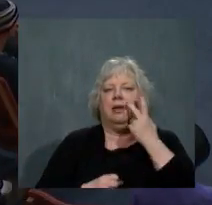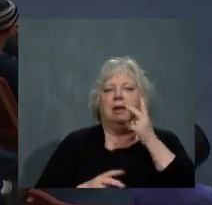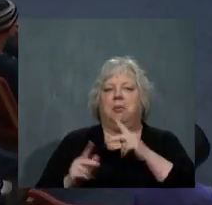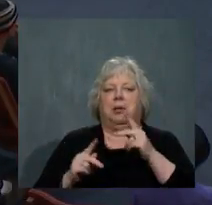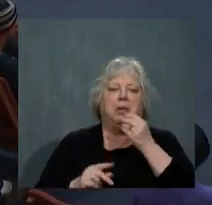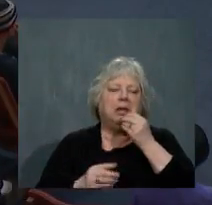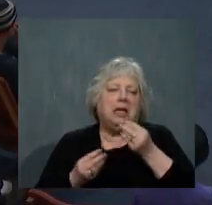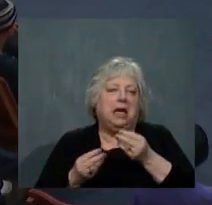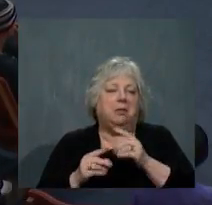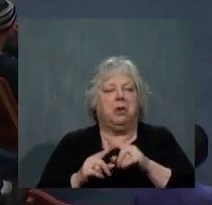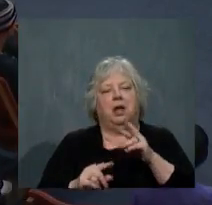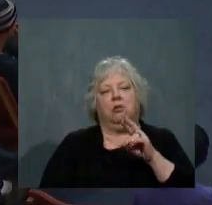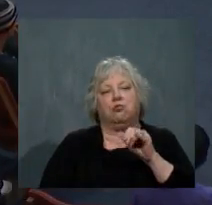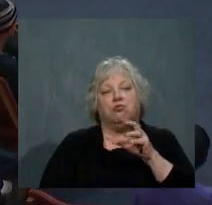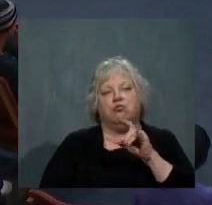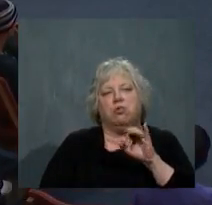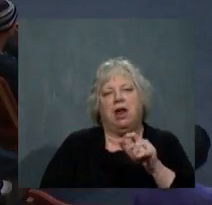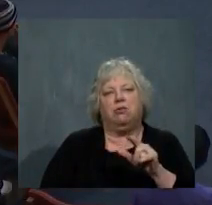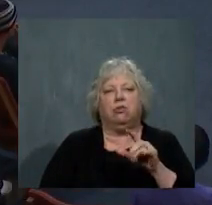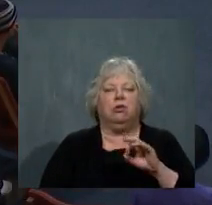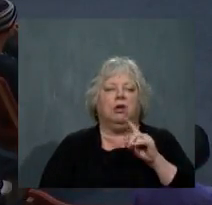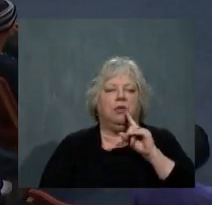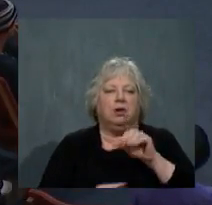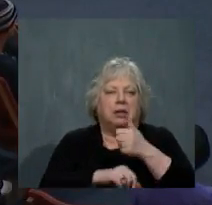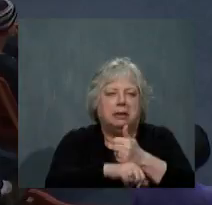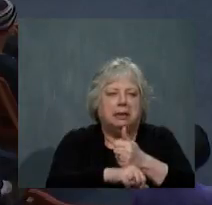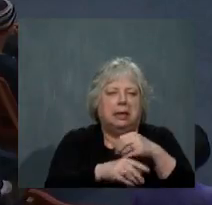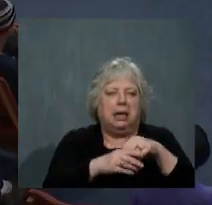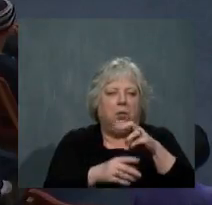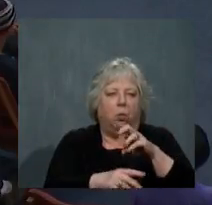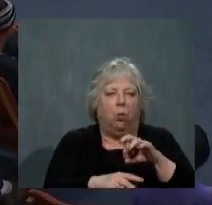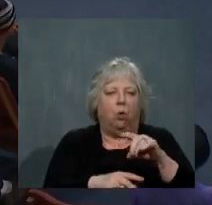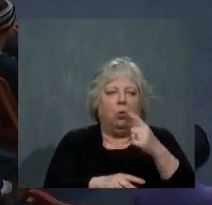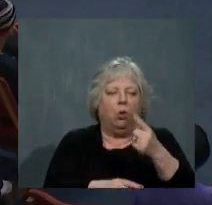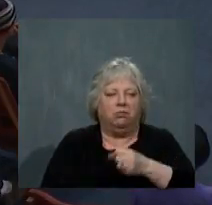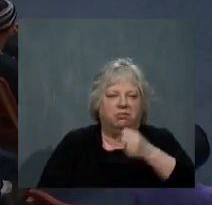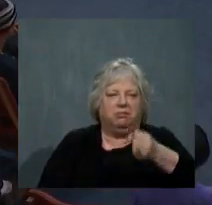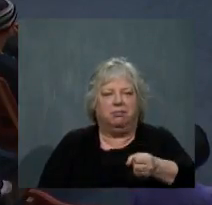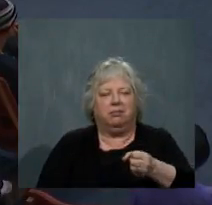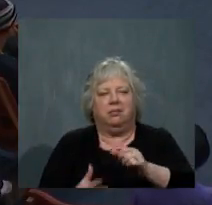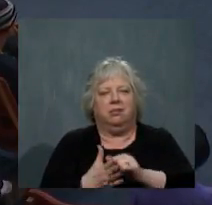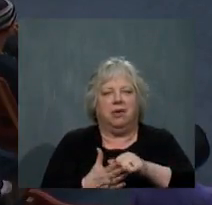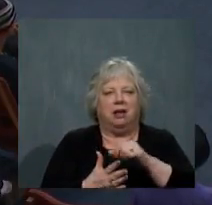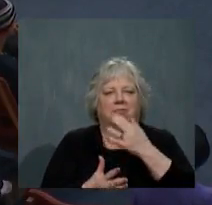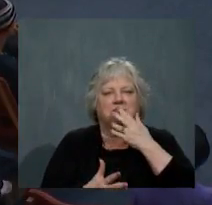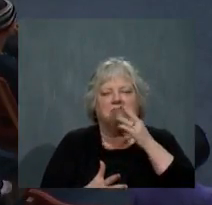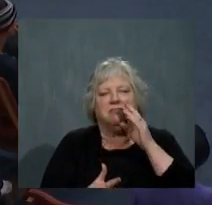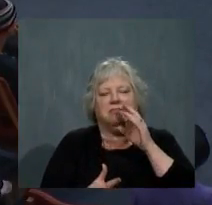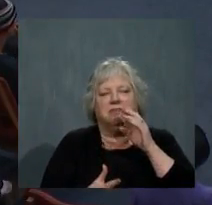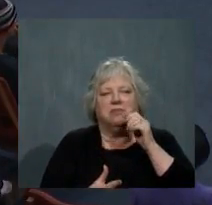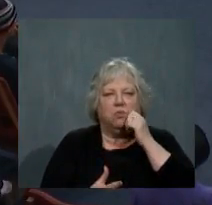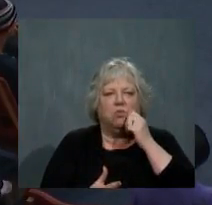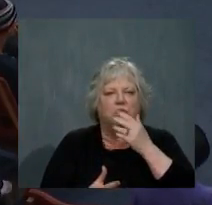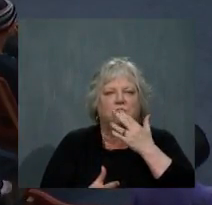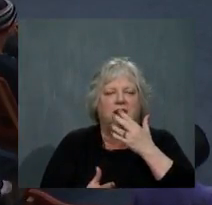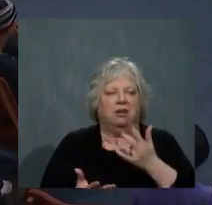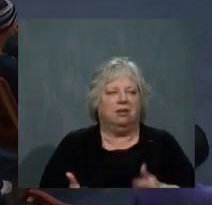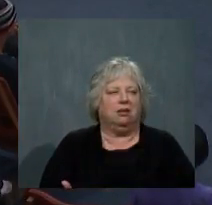it's a racial thing. If it's going to stick in, what are you saying? It's going to stick in Ward 1. Ward 2.